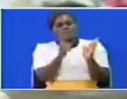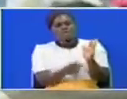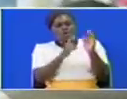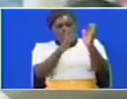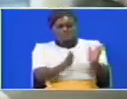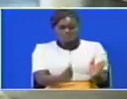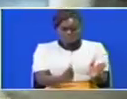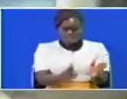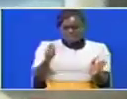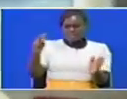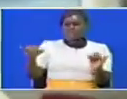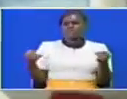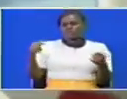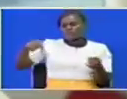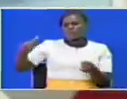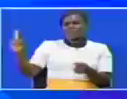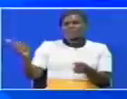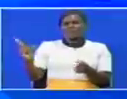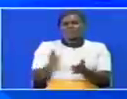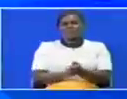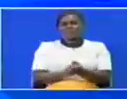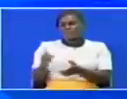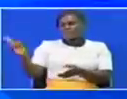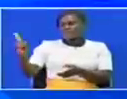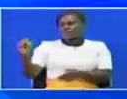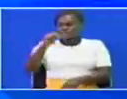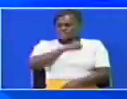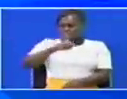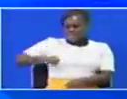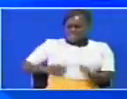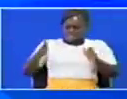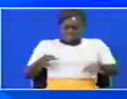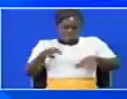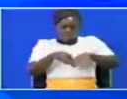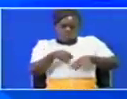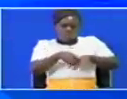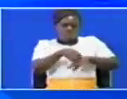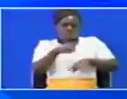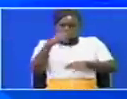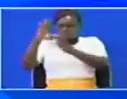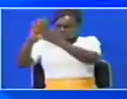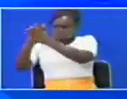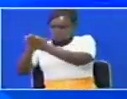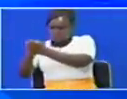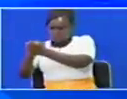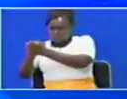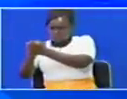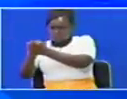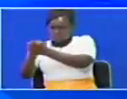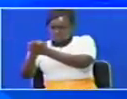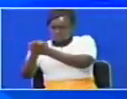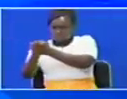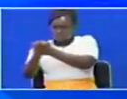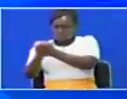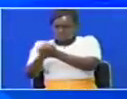Muremi Mwangi, KTN News, in Nairobi. Nairobi Senator Mike Mbuvi Sonko has claimed that the Jubilee Party is making the race